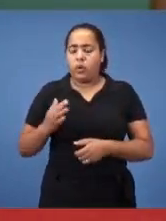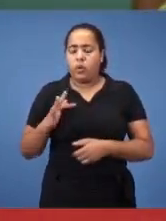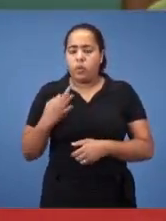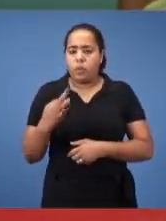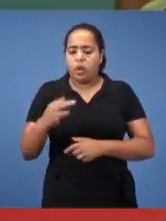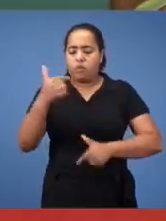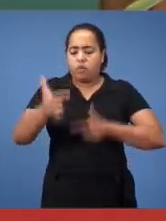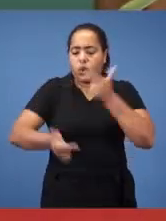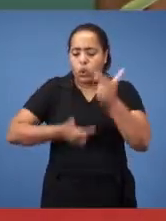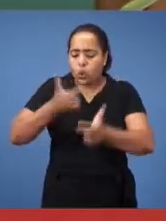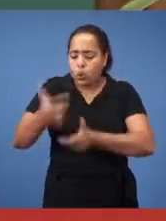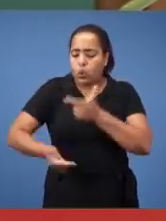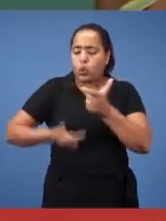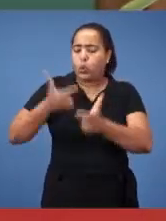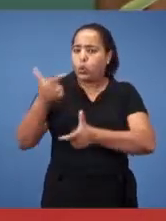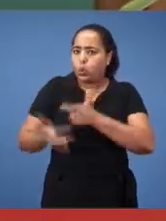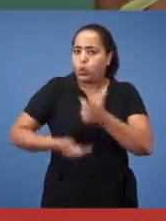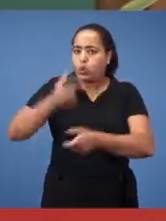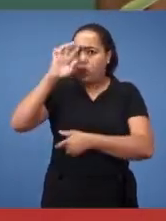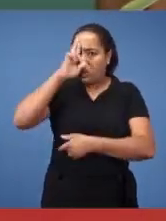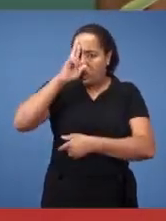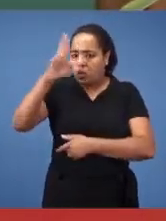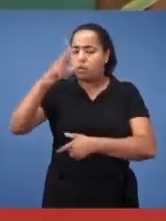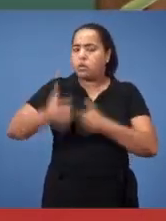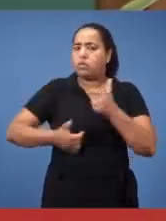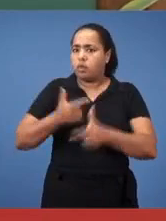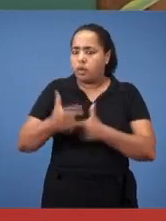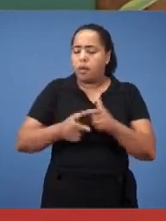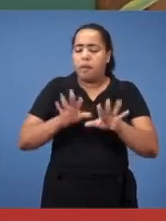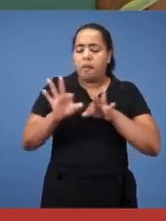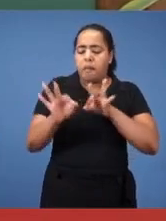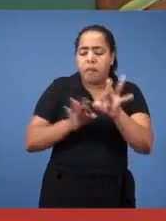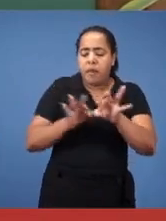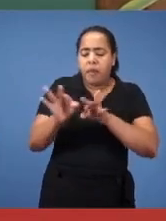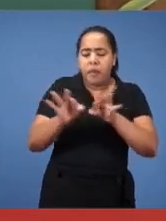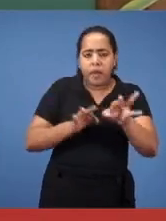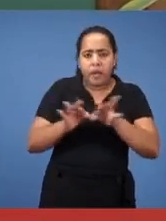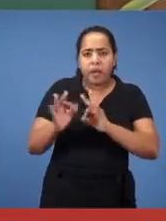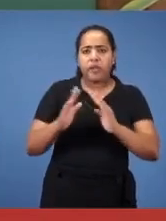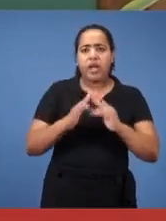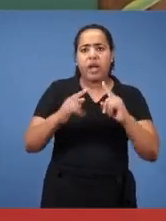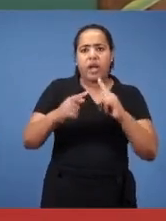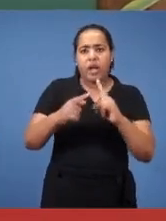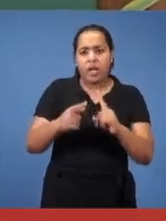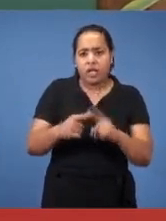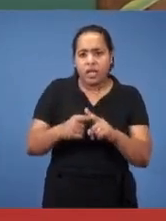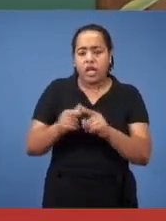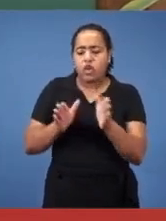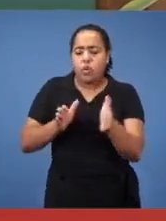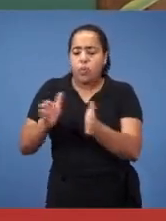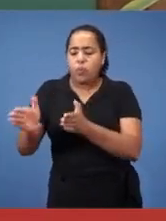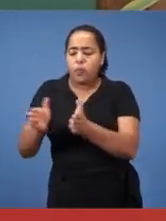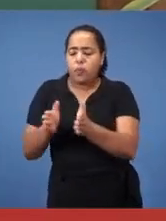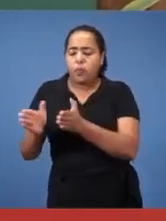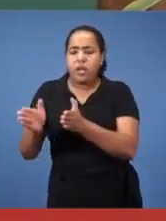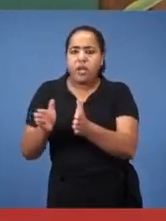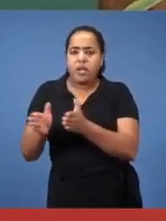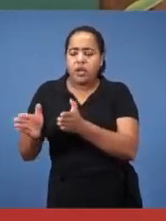here speaks of a battle that he was going to fight, preparing the church for his